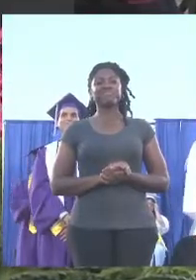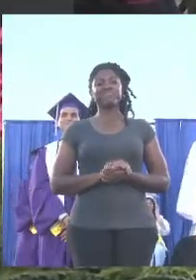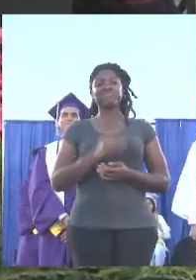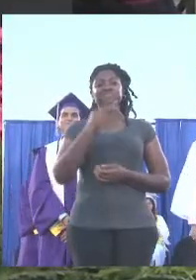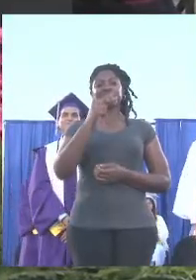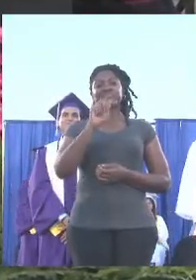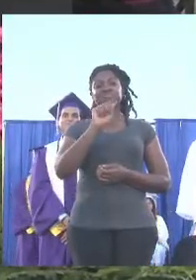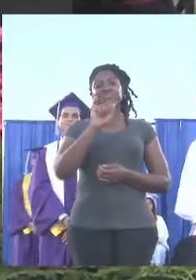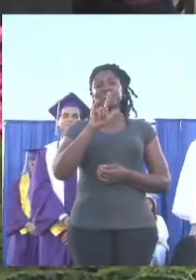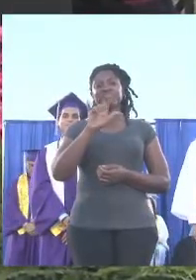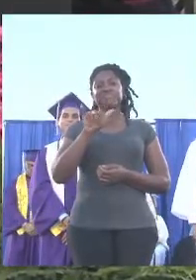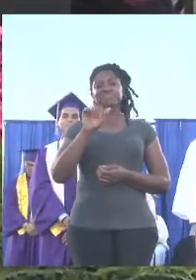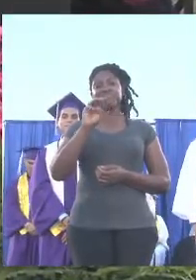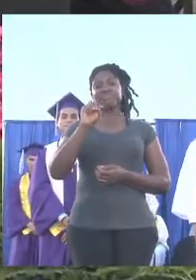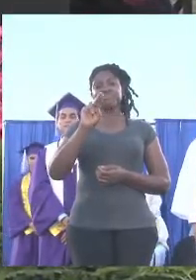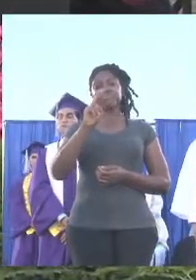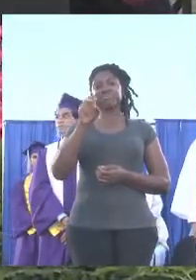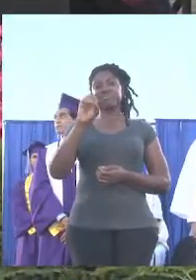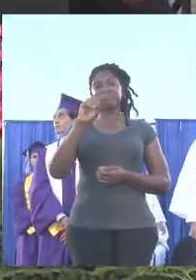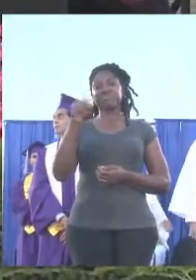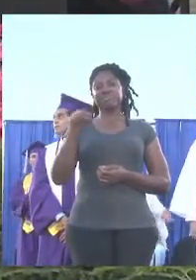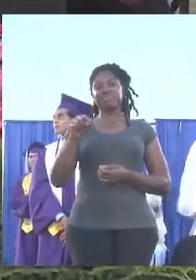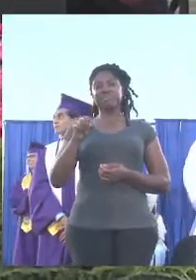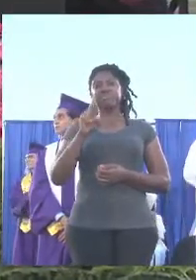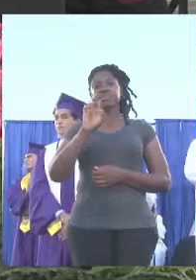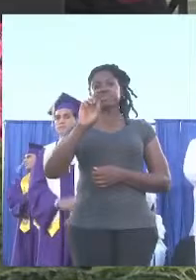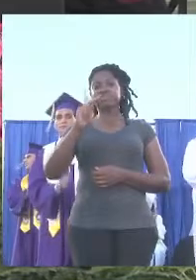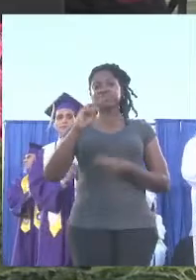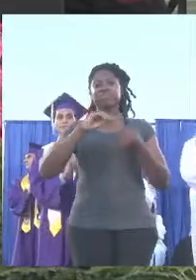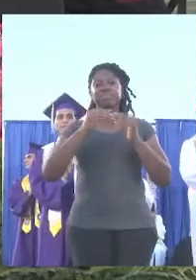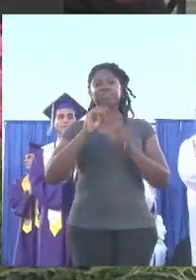Kylie A. Muniz, ranked number 6.